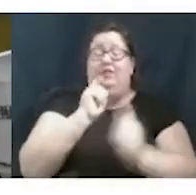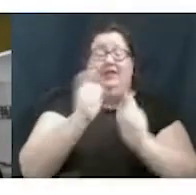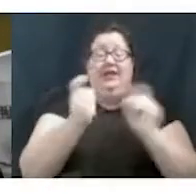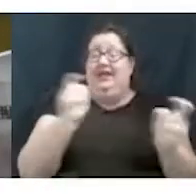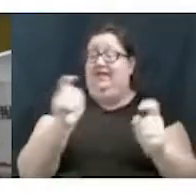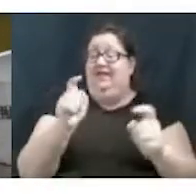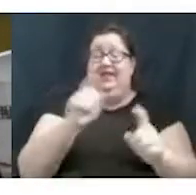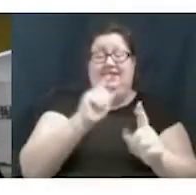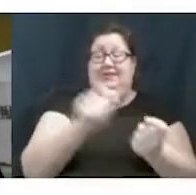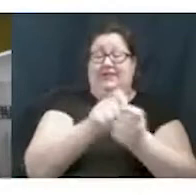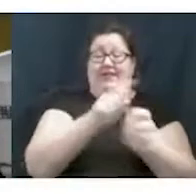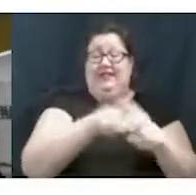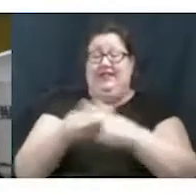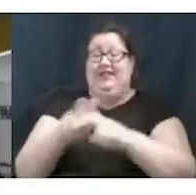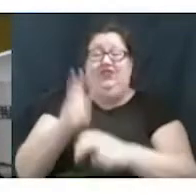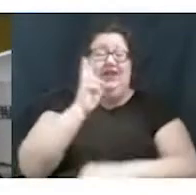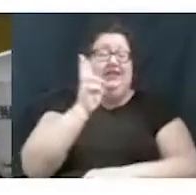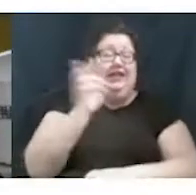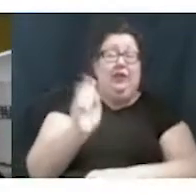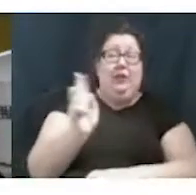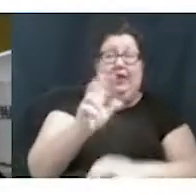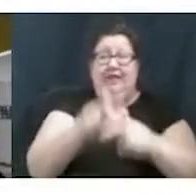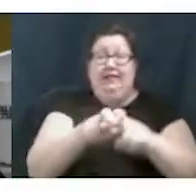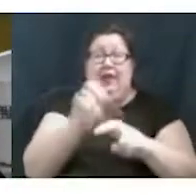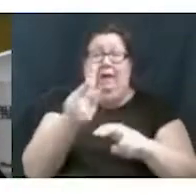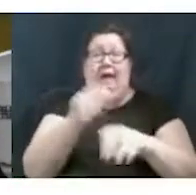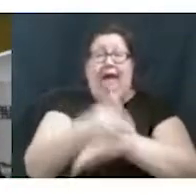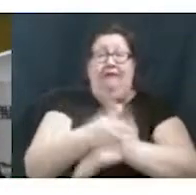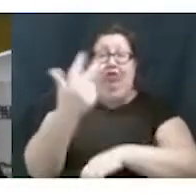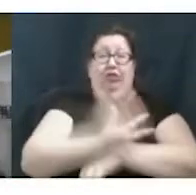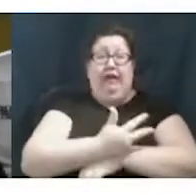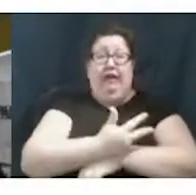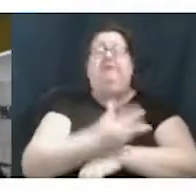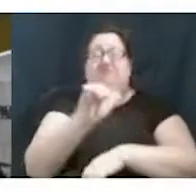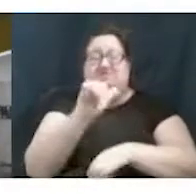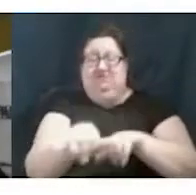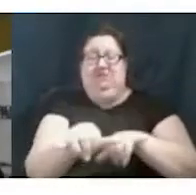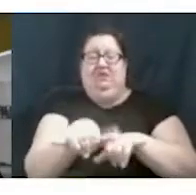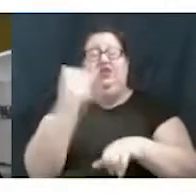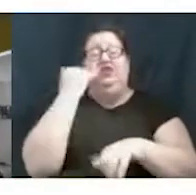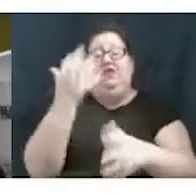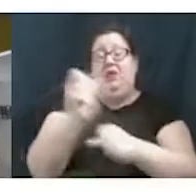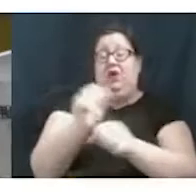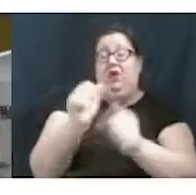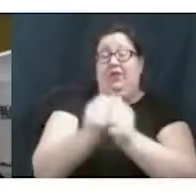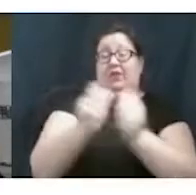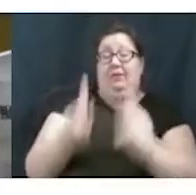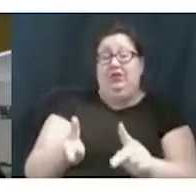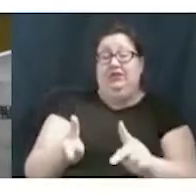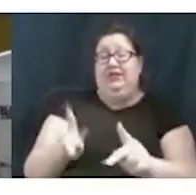sort of try to see where they migrate. I say after day 3, that's your assigned seat. So if there's someone you want to work with, right, and give them a little